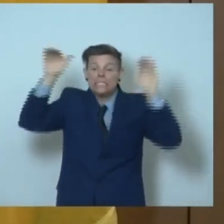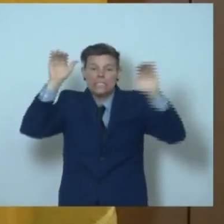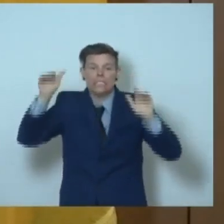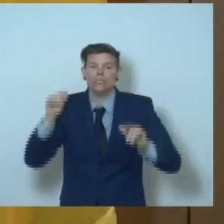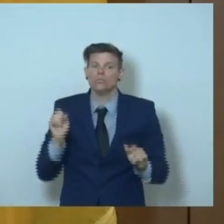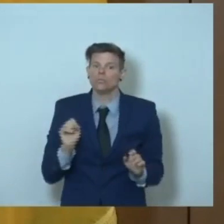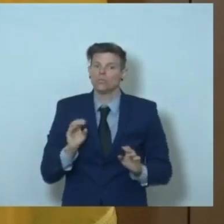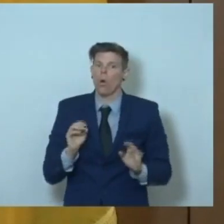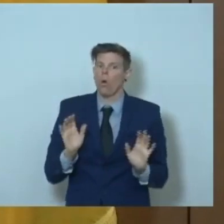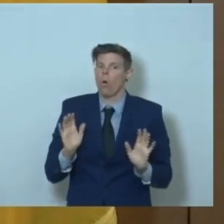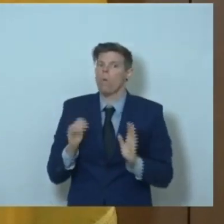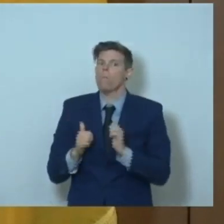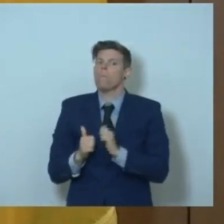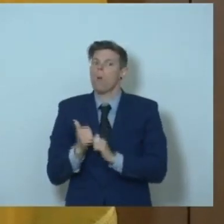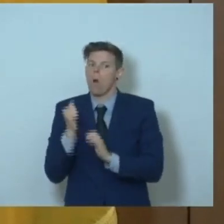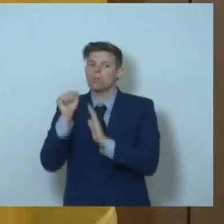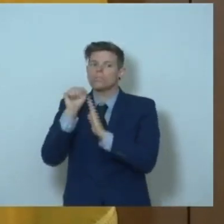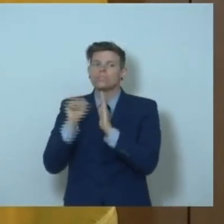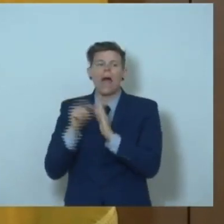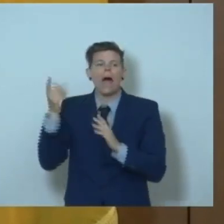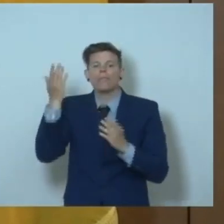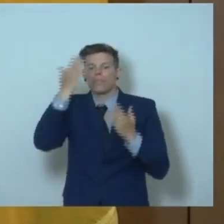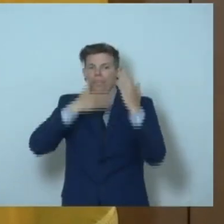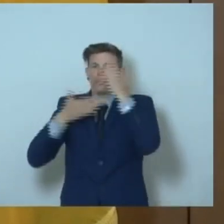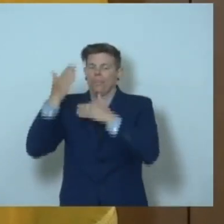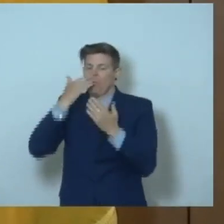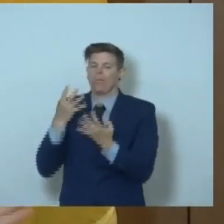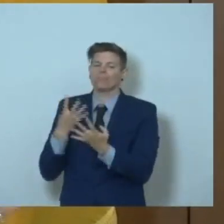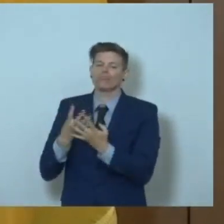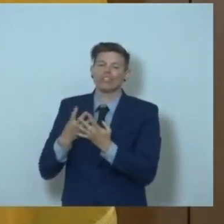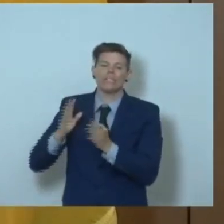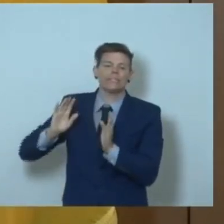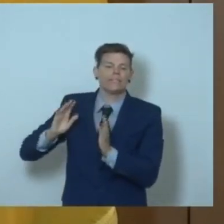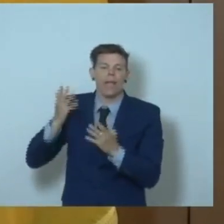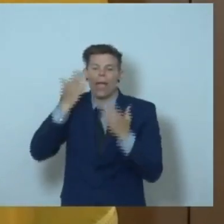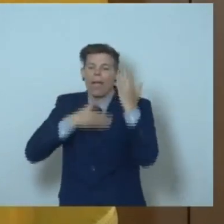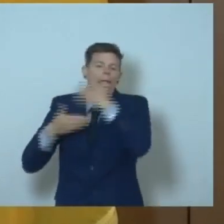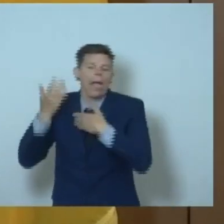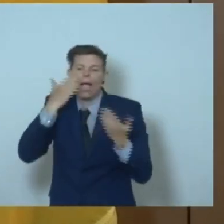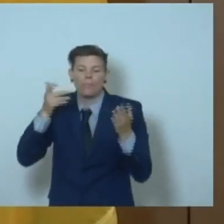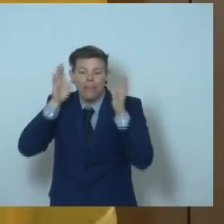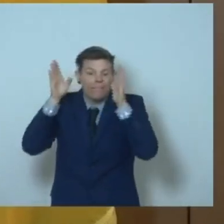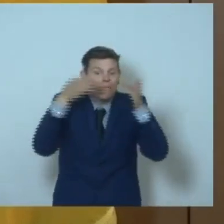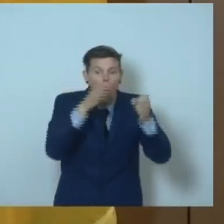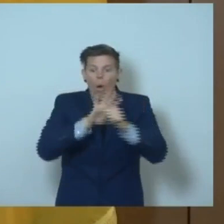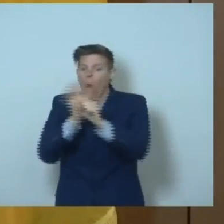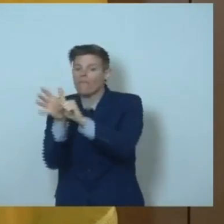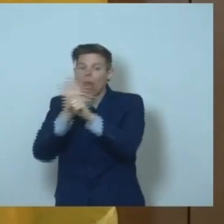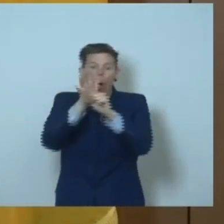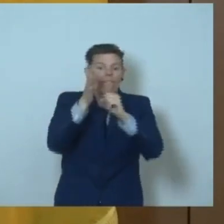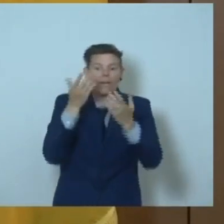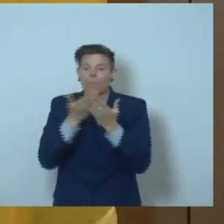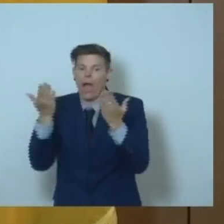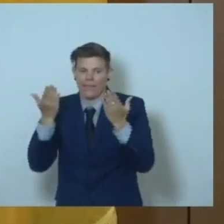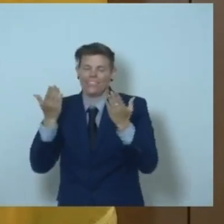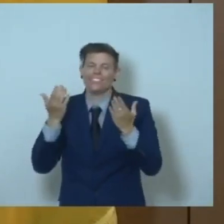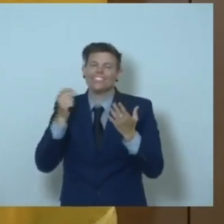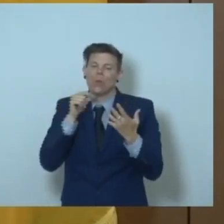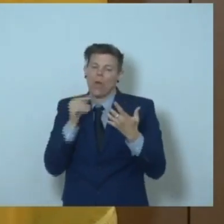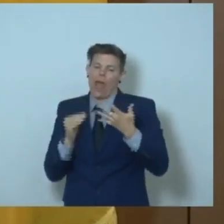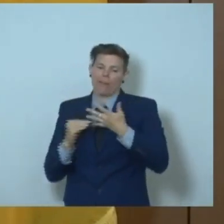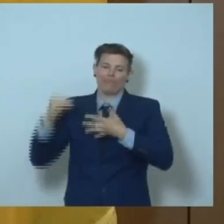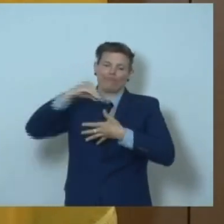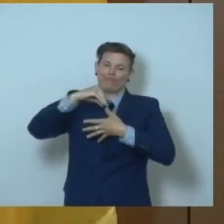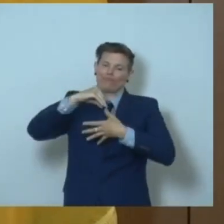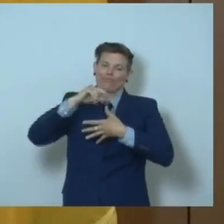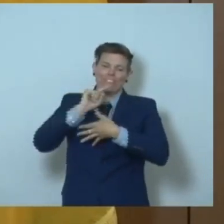aren't paying attention there because they have limited access to testing supplies, so they're not included in their priorities. And we should double